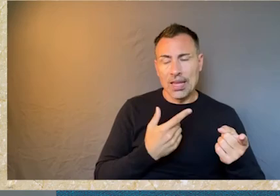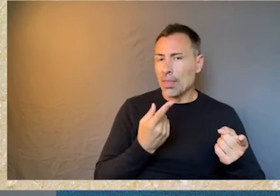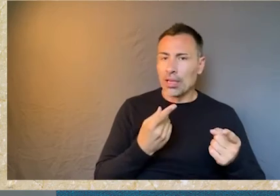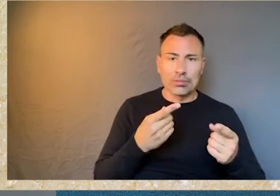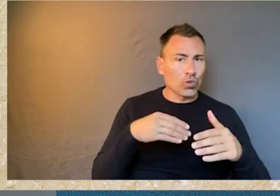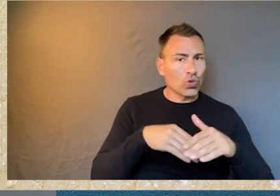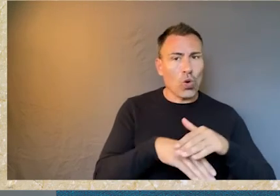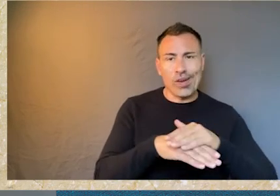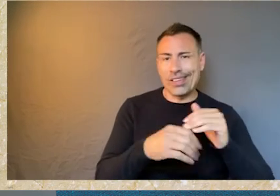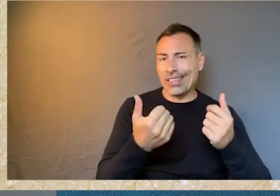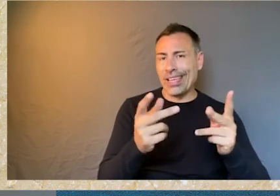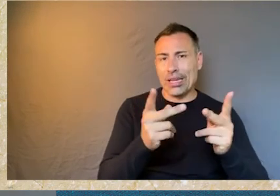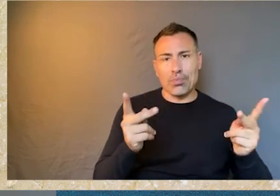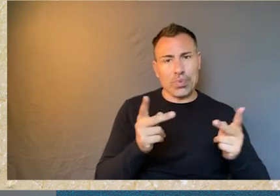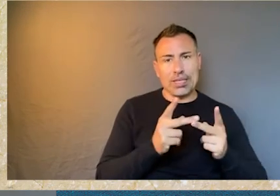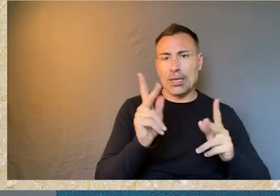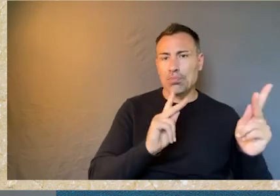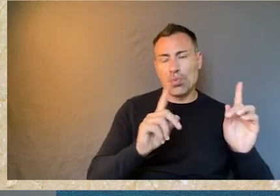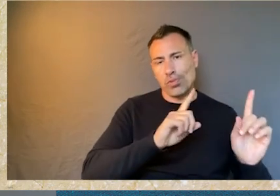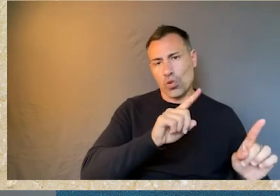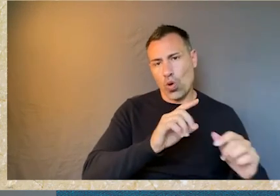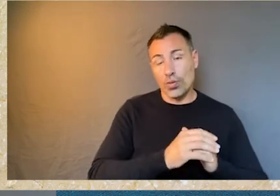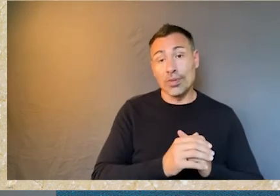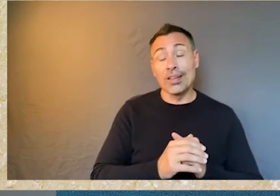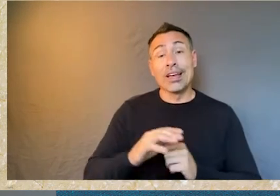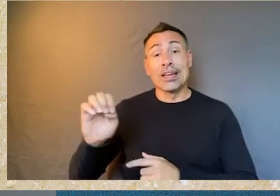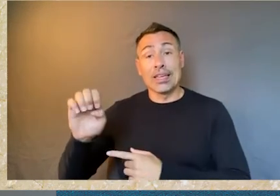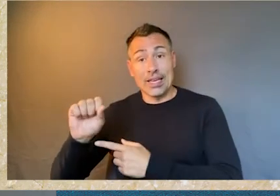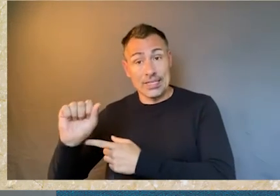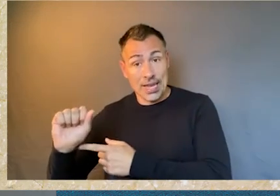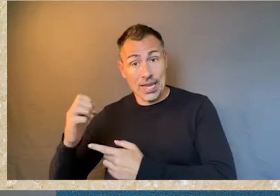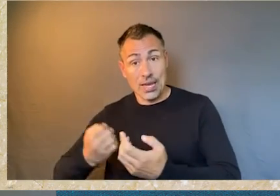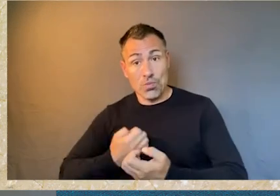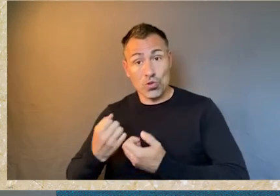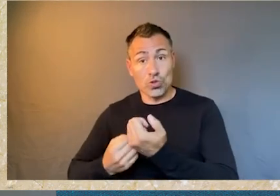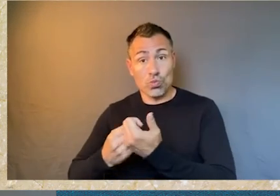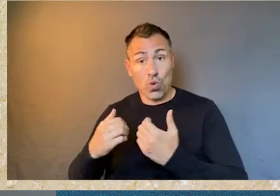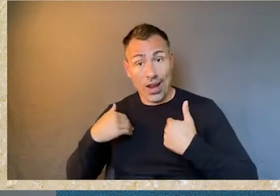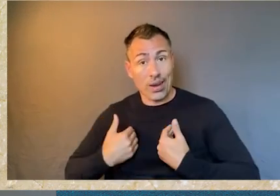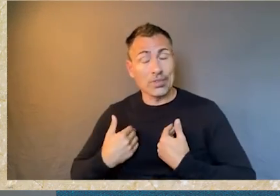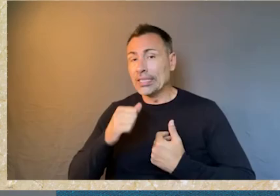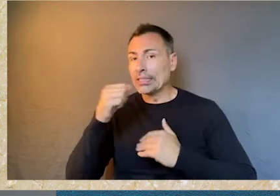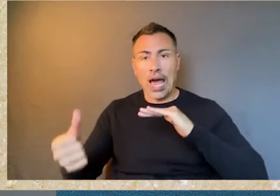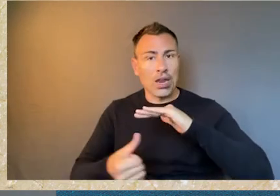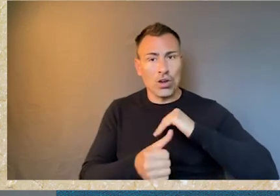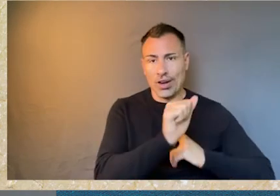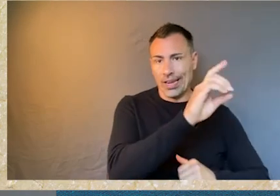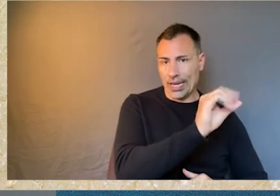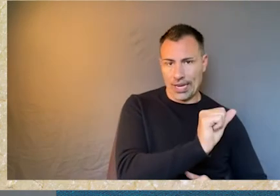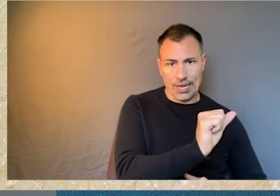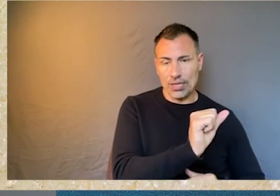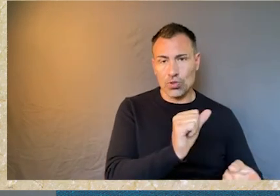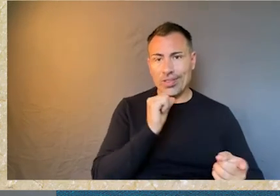anywhere that people go, like Max explained. Emotional support animals are not covered by the Americans with Disabilities Act. So they're not